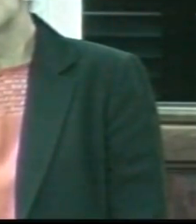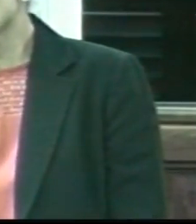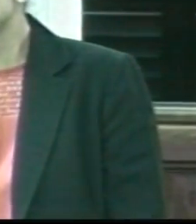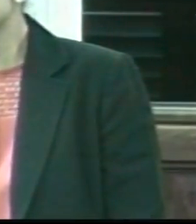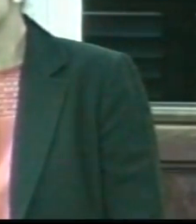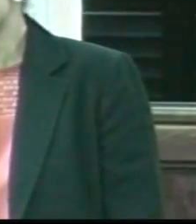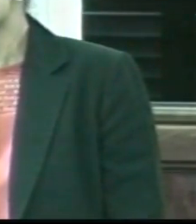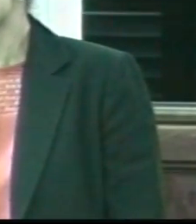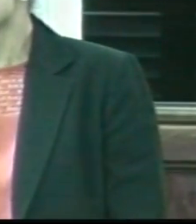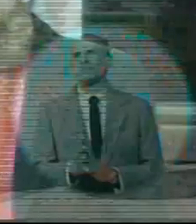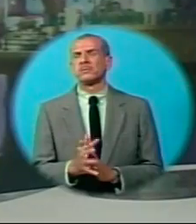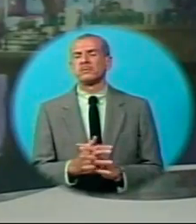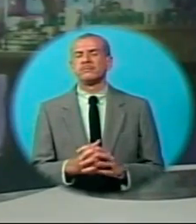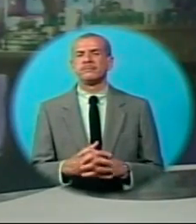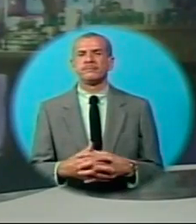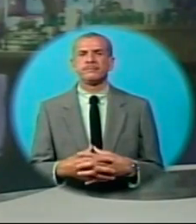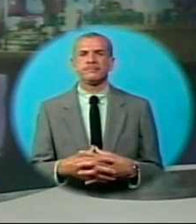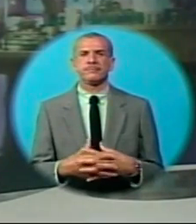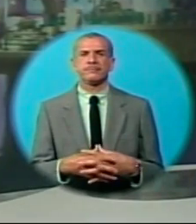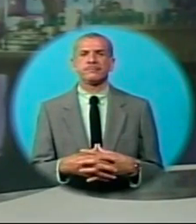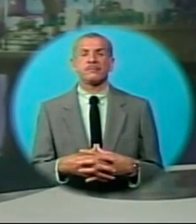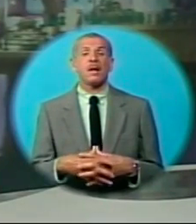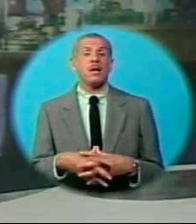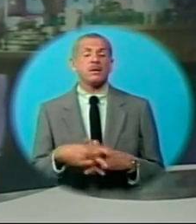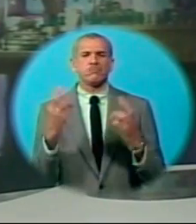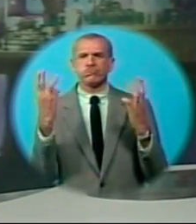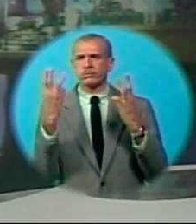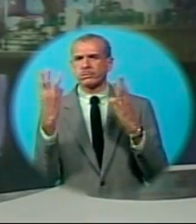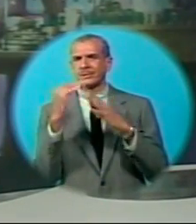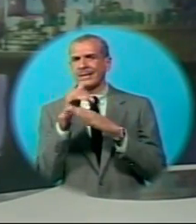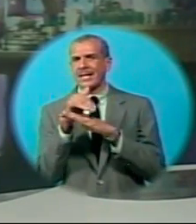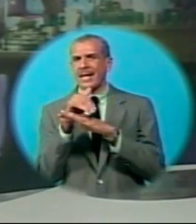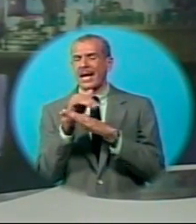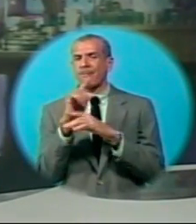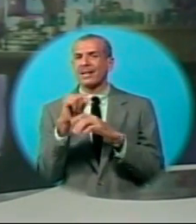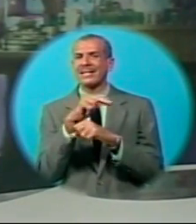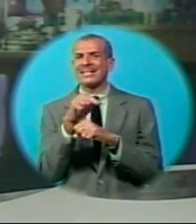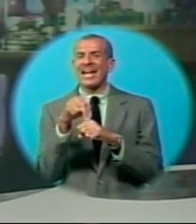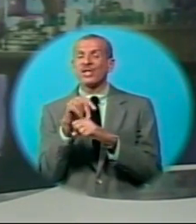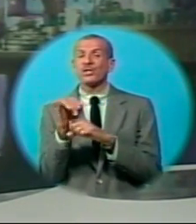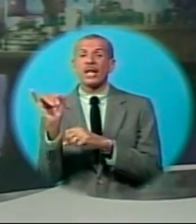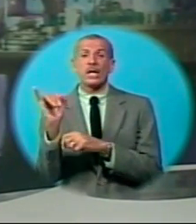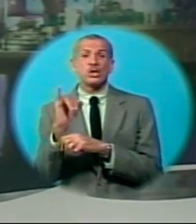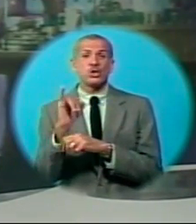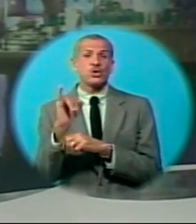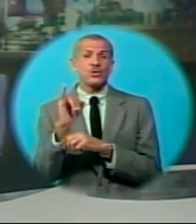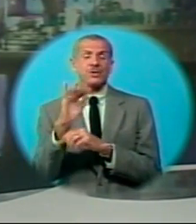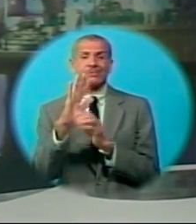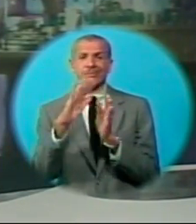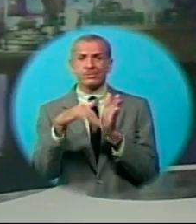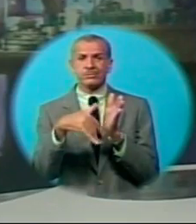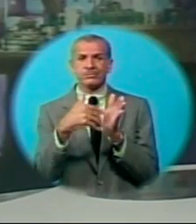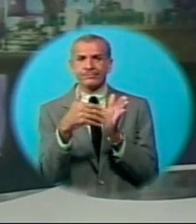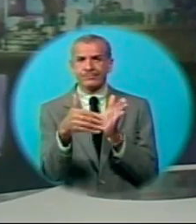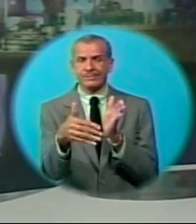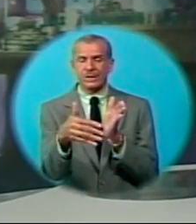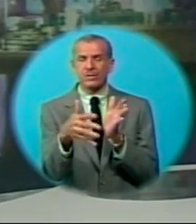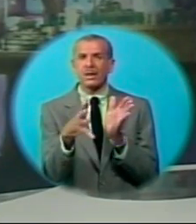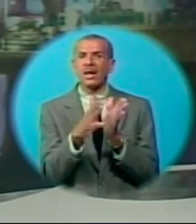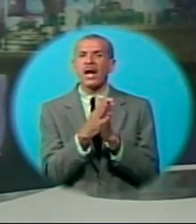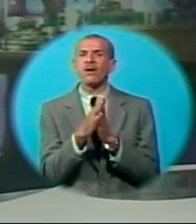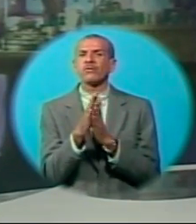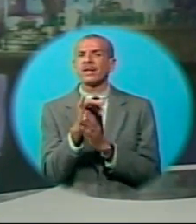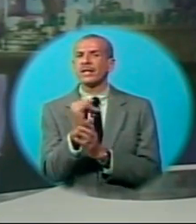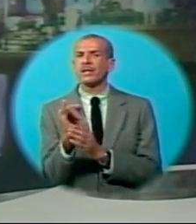own safety. Well, there's concern tonight about the National Insurance Scheme amid reports of